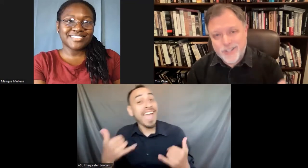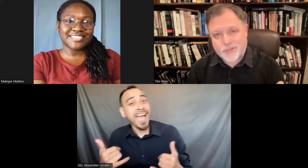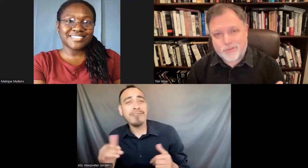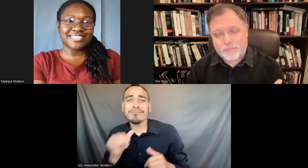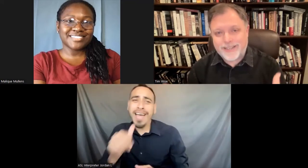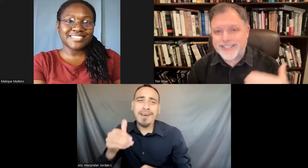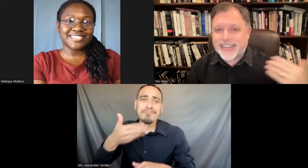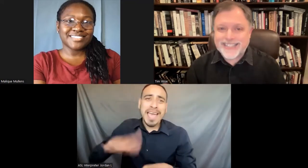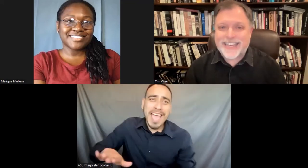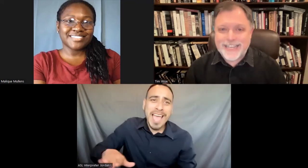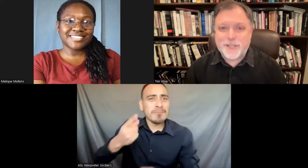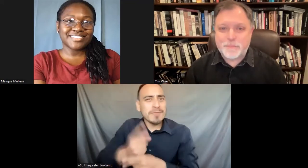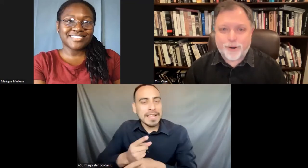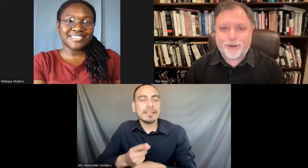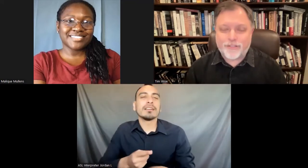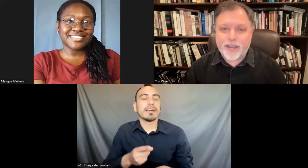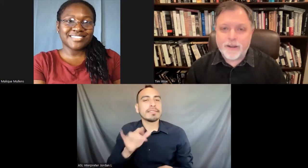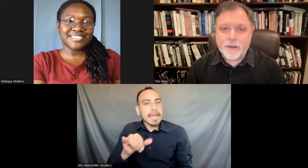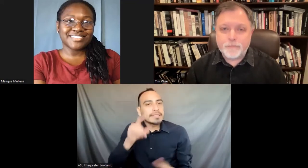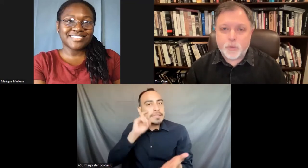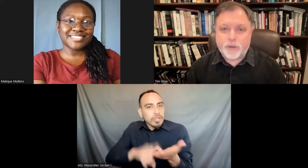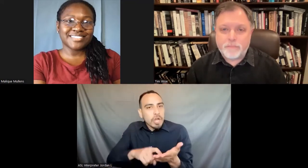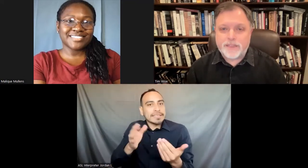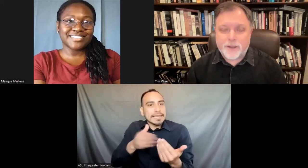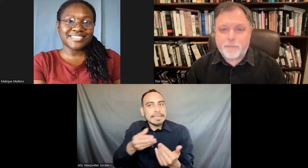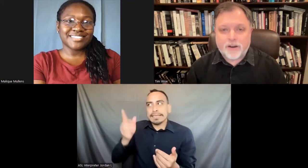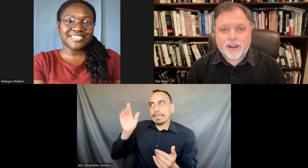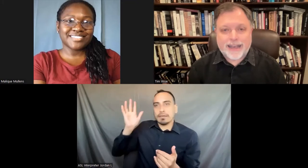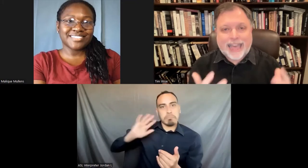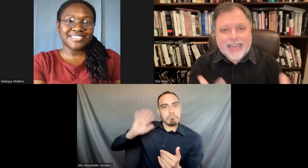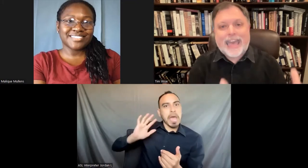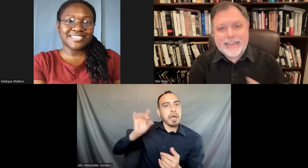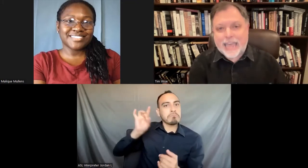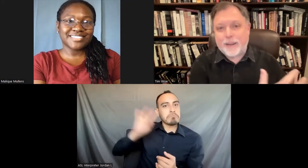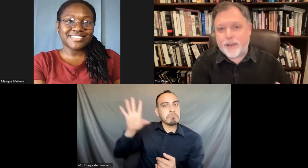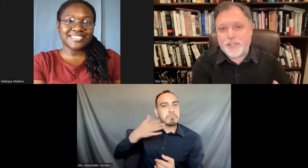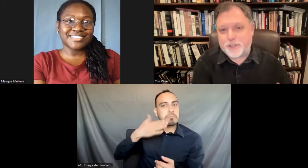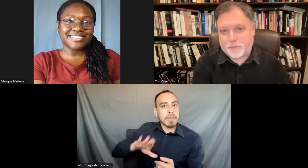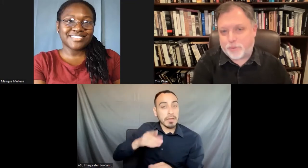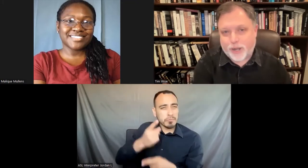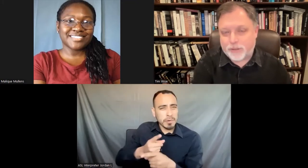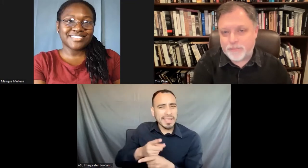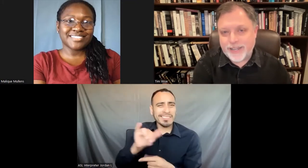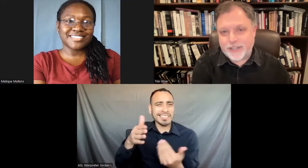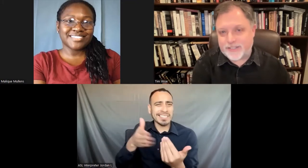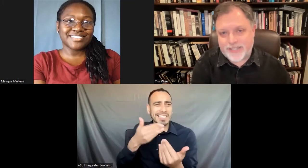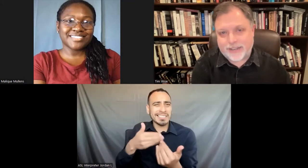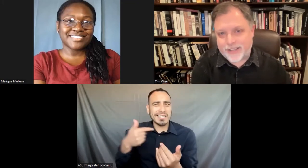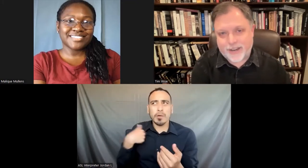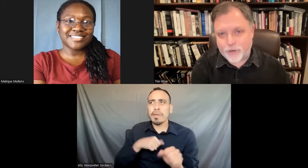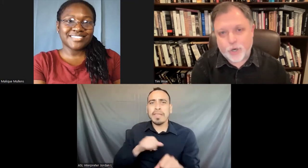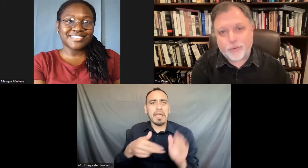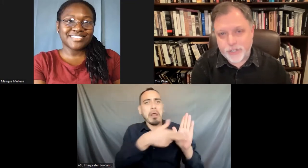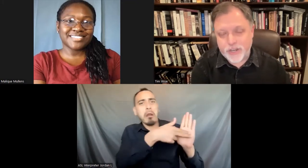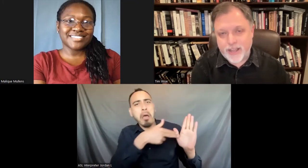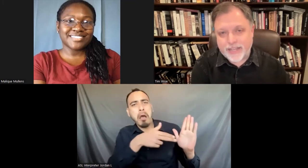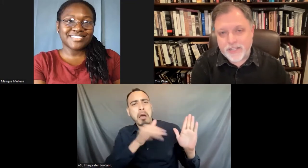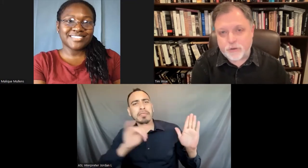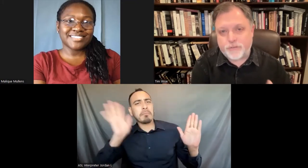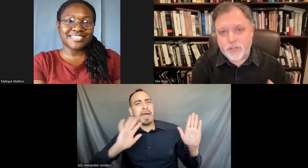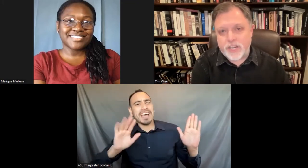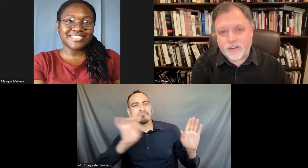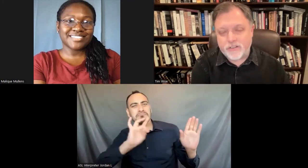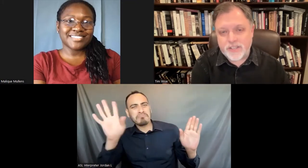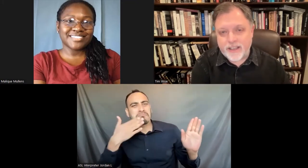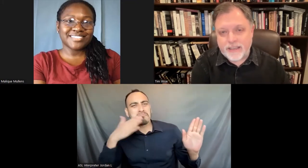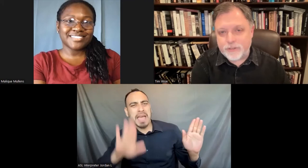the history, because that's the easy part, right? To admit that America had a racism problem doesn't take a lot of courage. And so